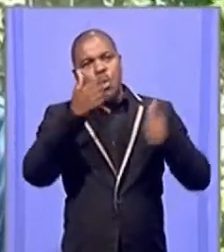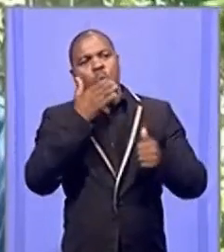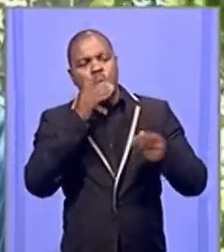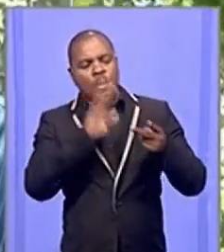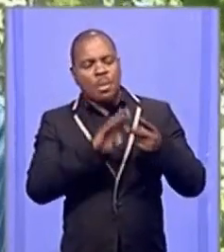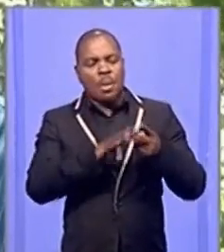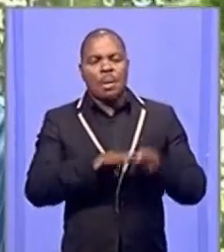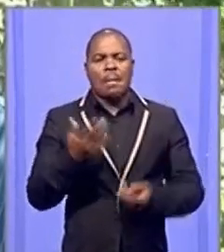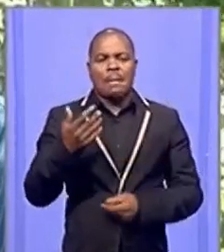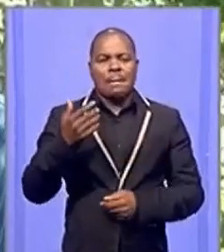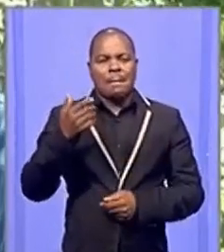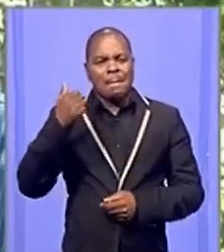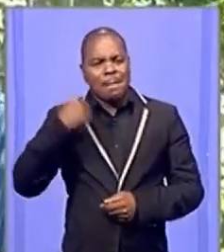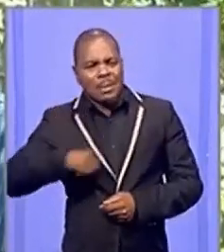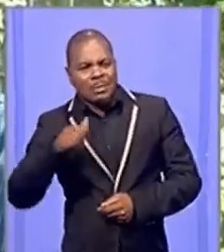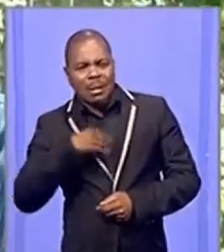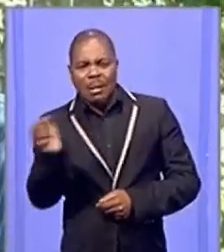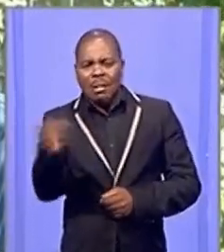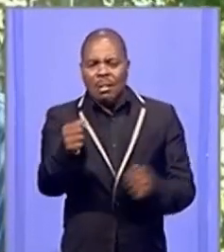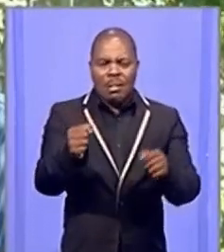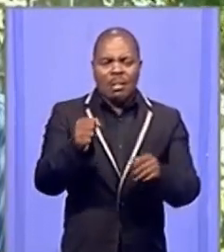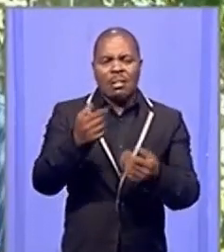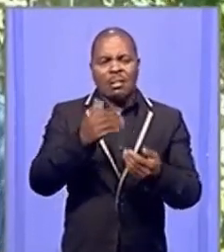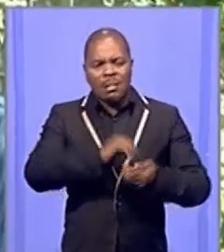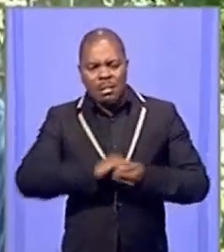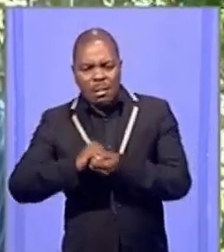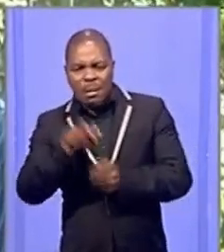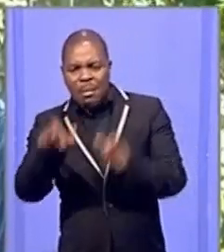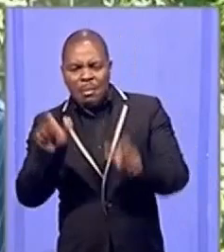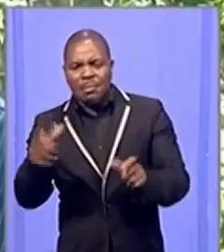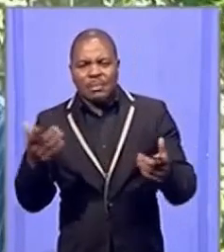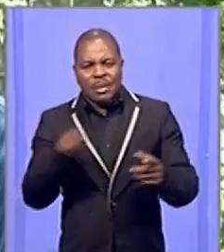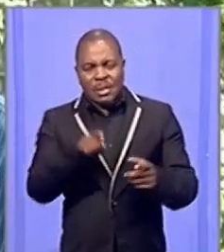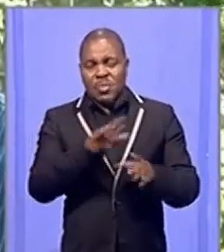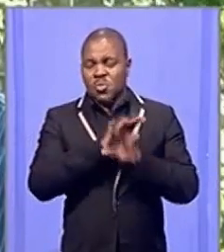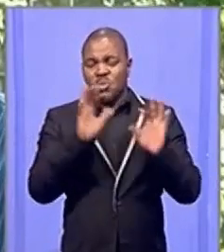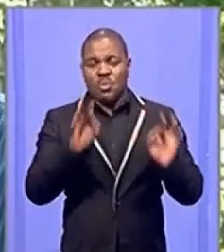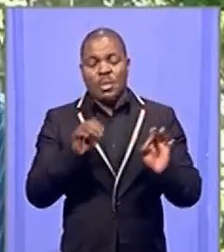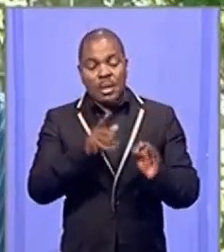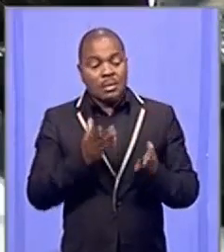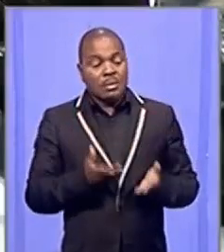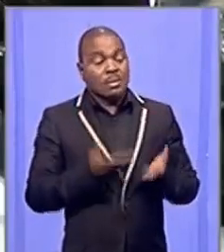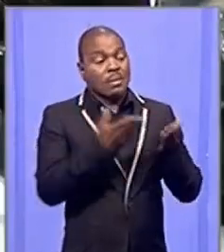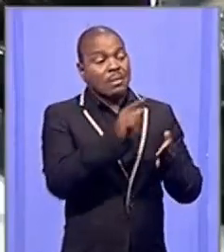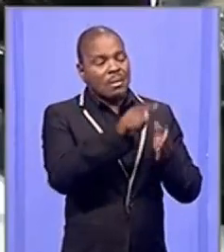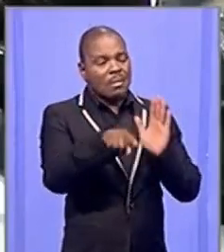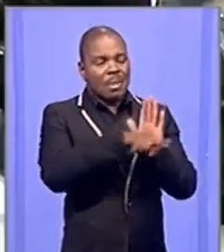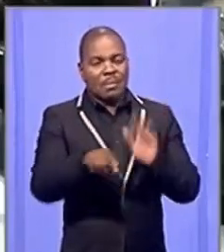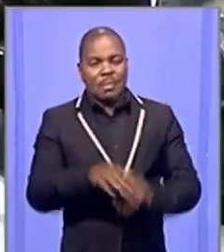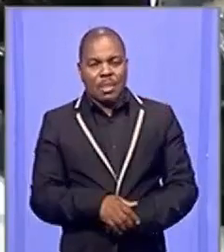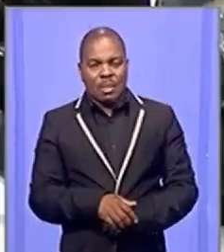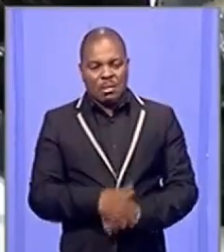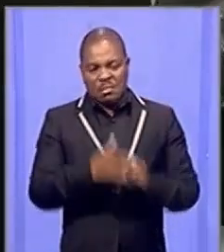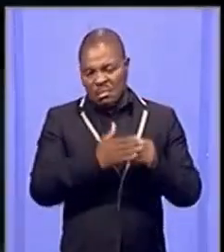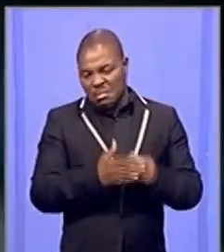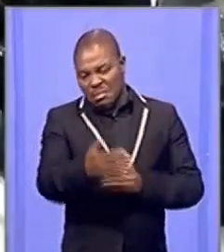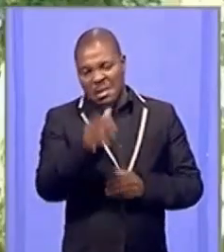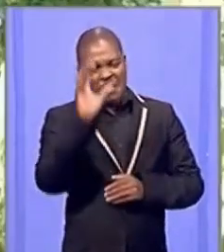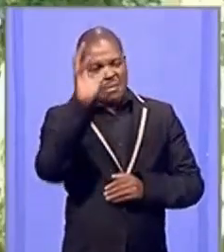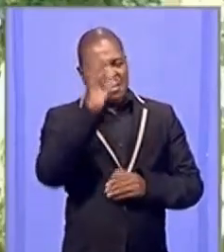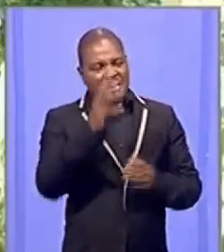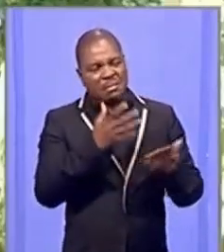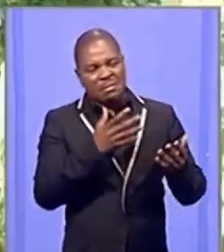various cadres have been deployed are very unstable, and this is affecting service delivery. Nothing's going to change in the Free